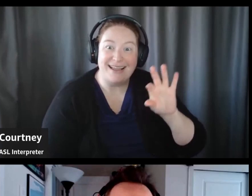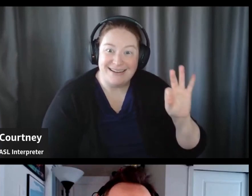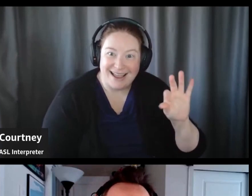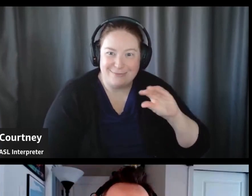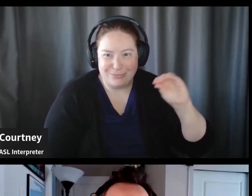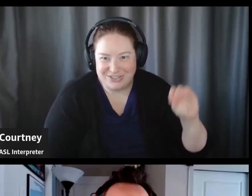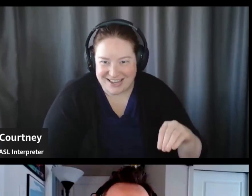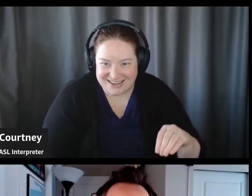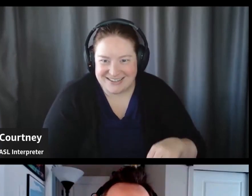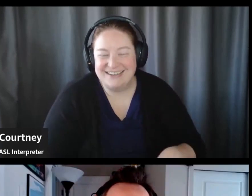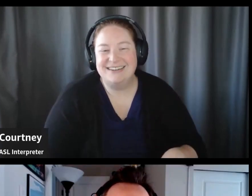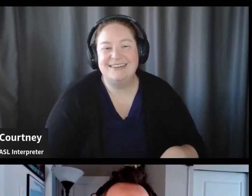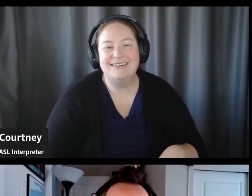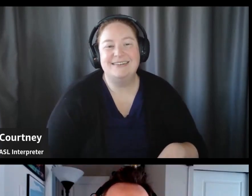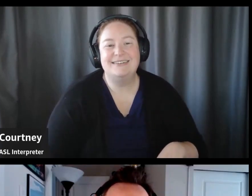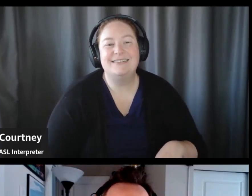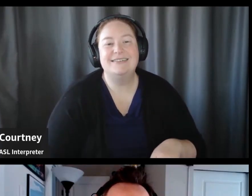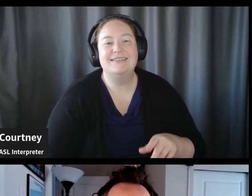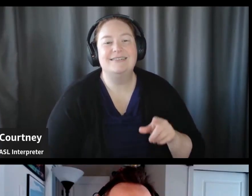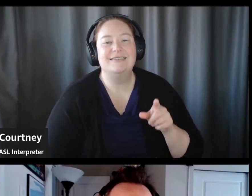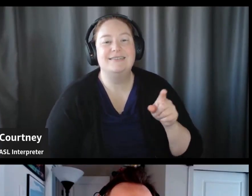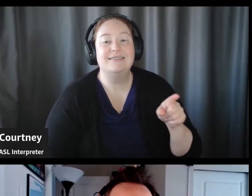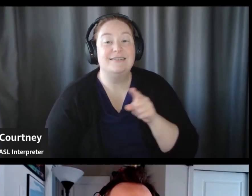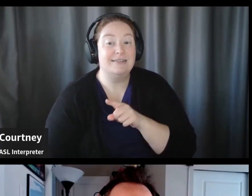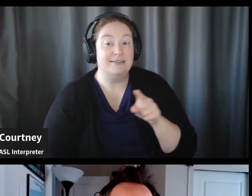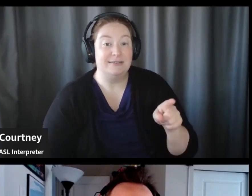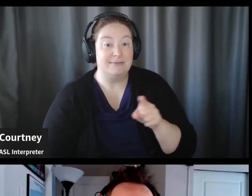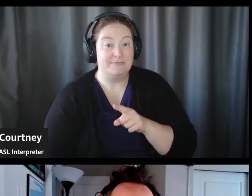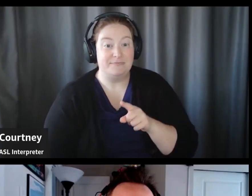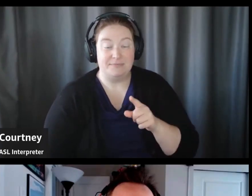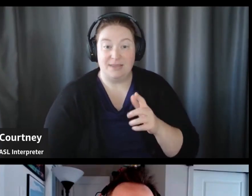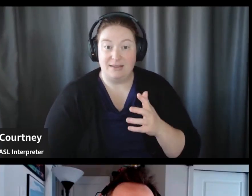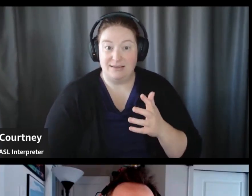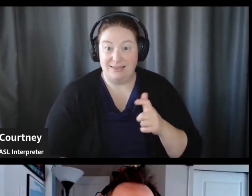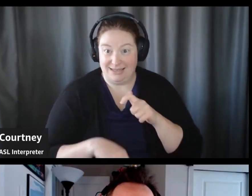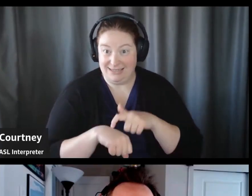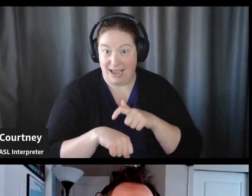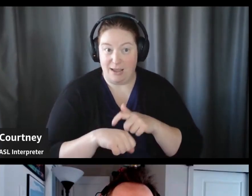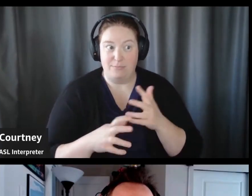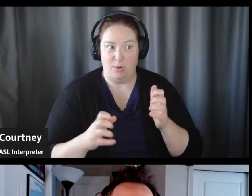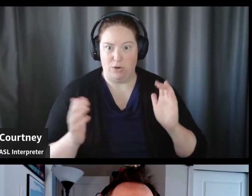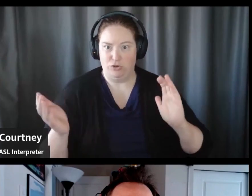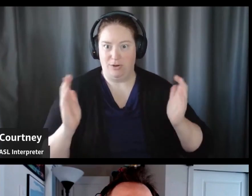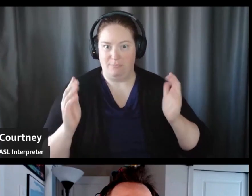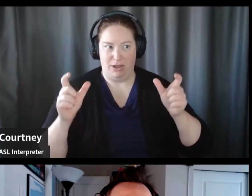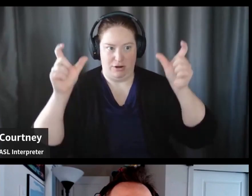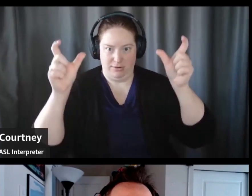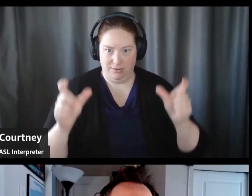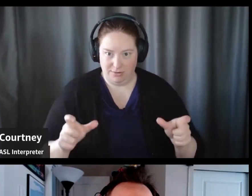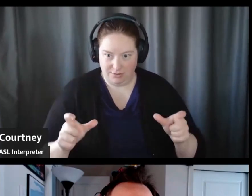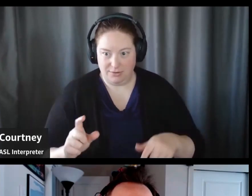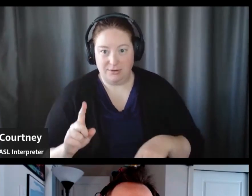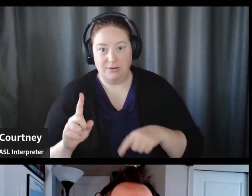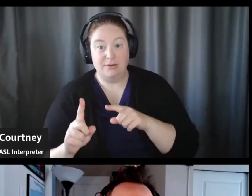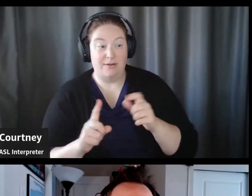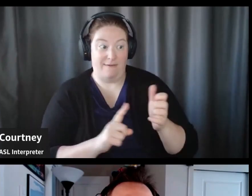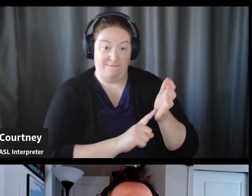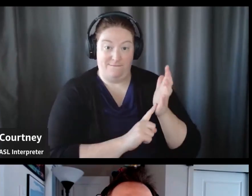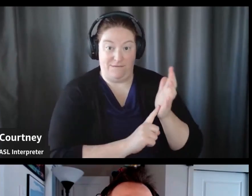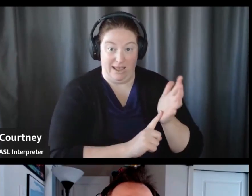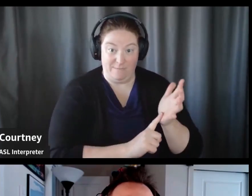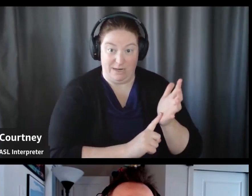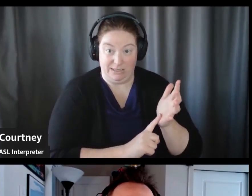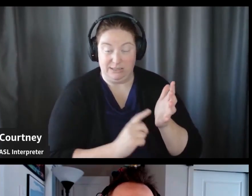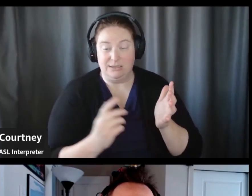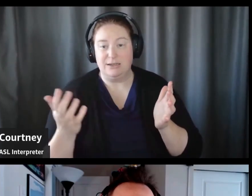of, and I just heard you give the time, but I want to get it like right next to each other. You said 5 minutes